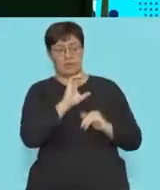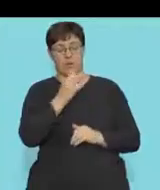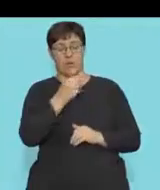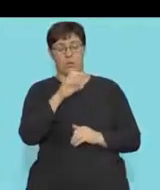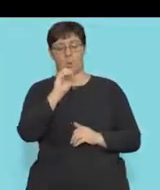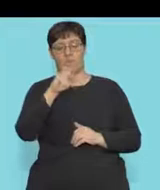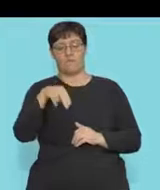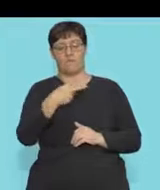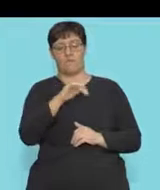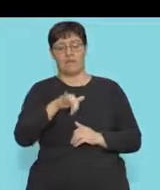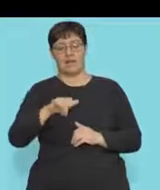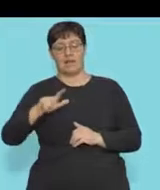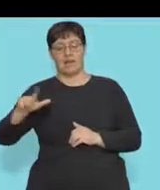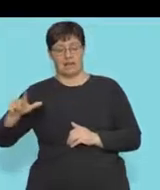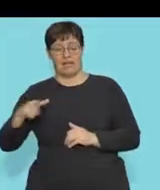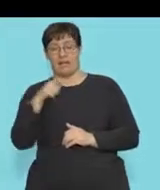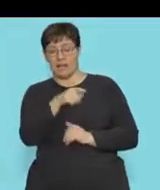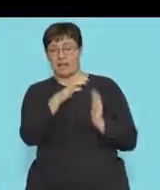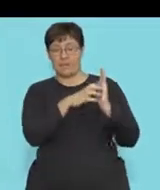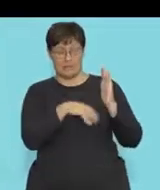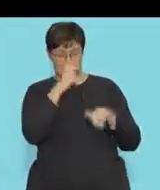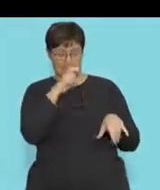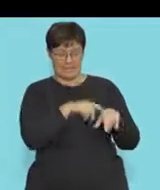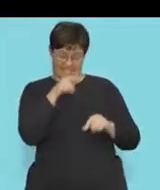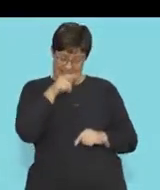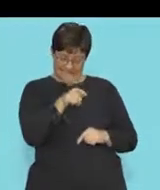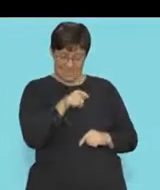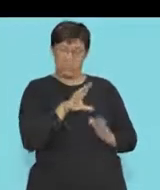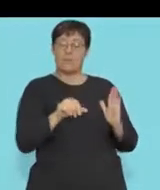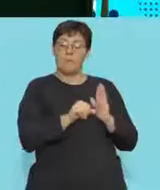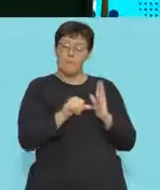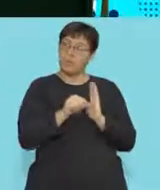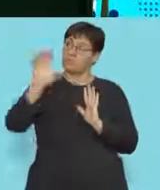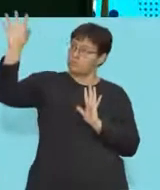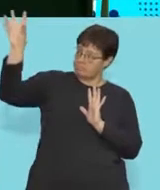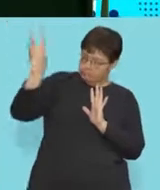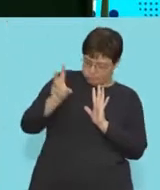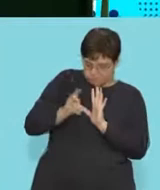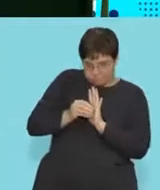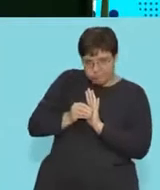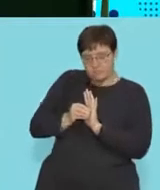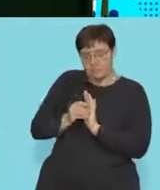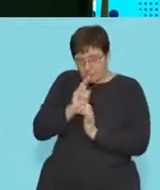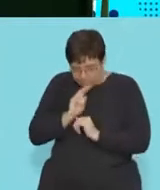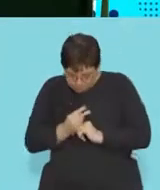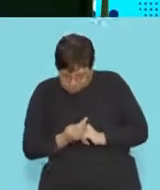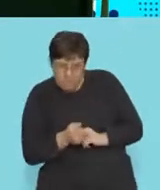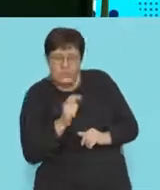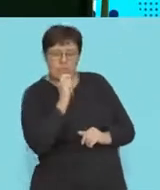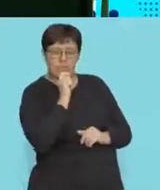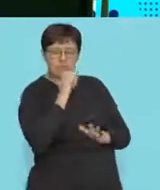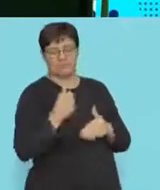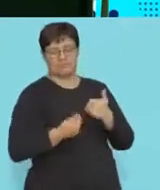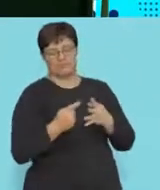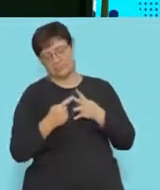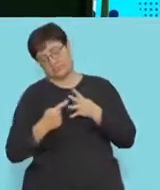And so we need these pigments, and these pigments are crucial to absorbing the radiant energy and using that energy to carry